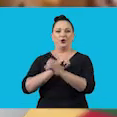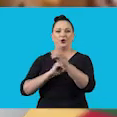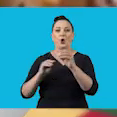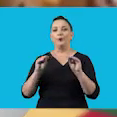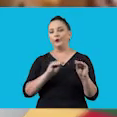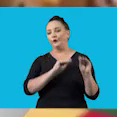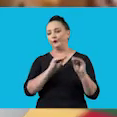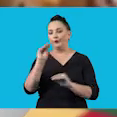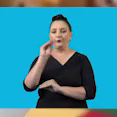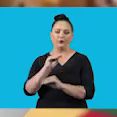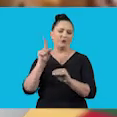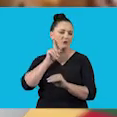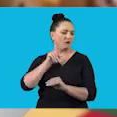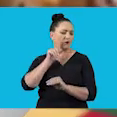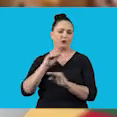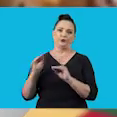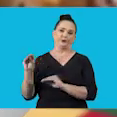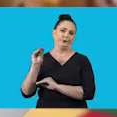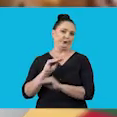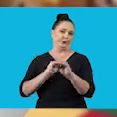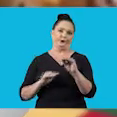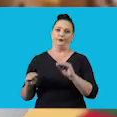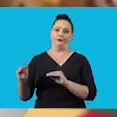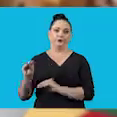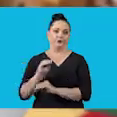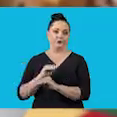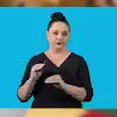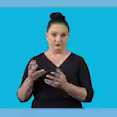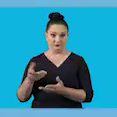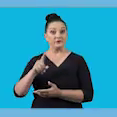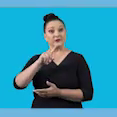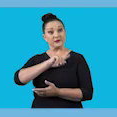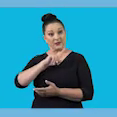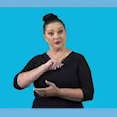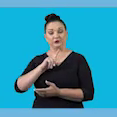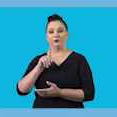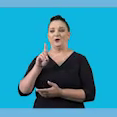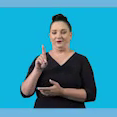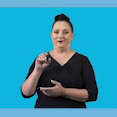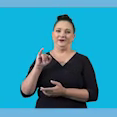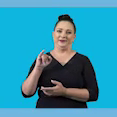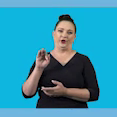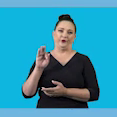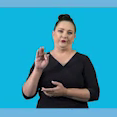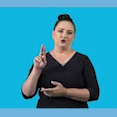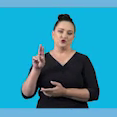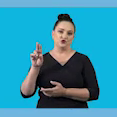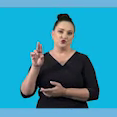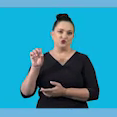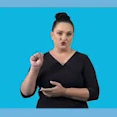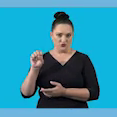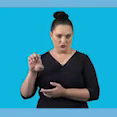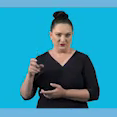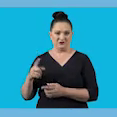matter teaches that the particles are always in a constant motion. So they diffuse because of that constant motion. Liquids and